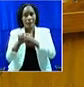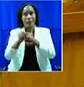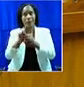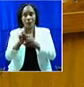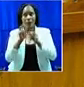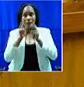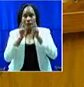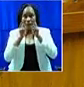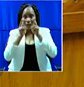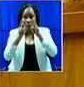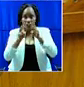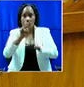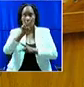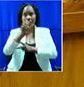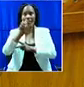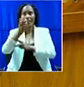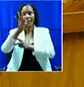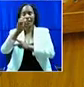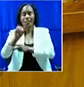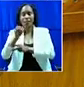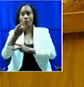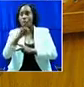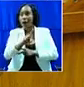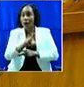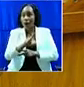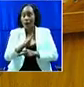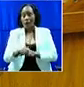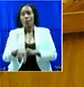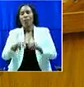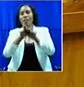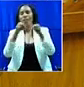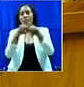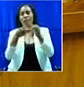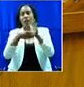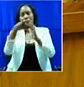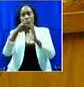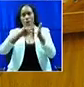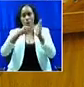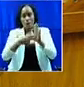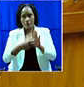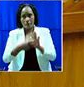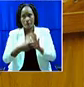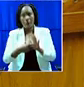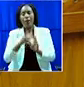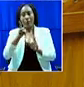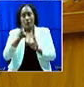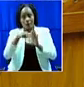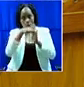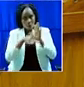2030 of the National Development Plan and the program that was outlined at the beginning of the